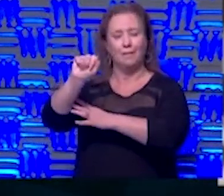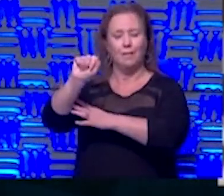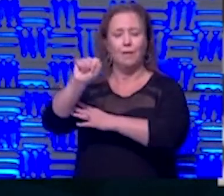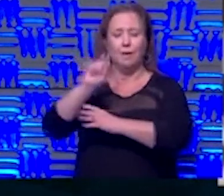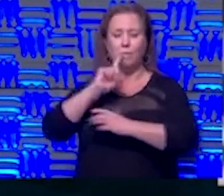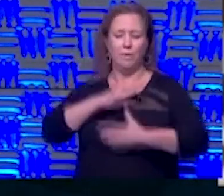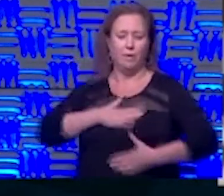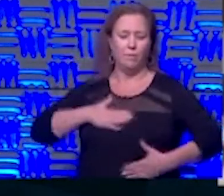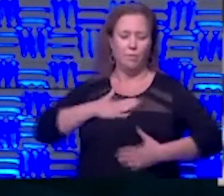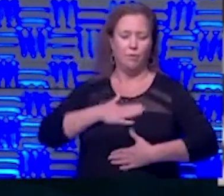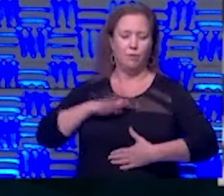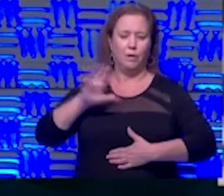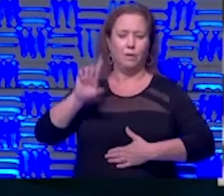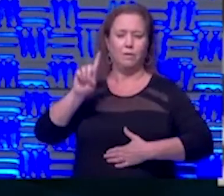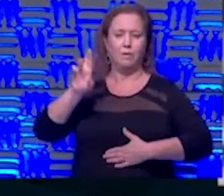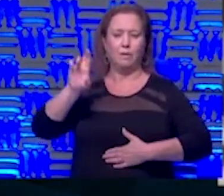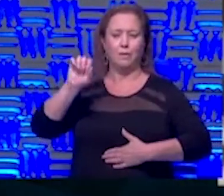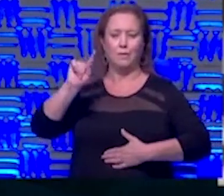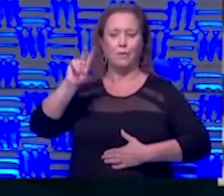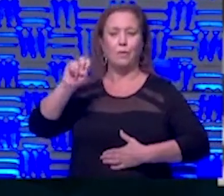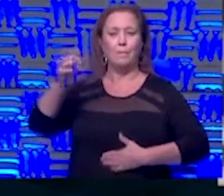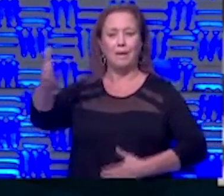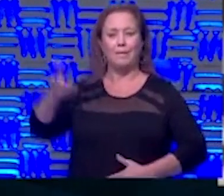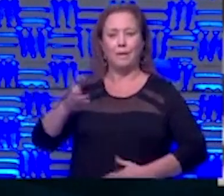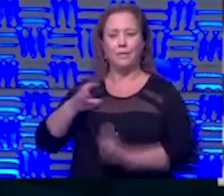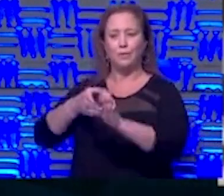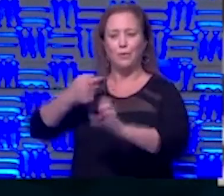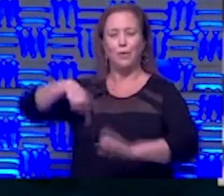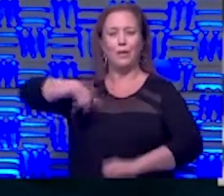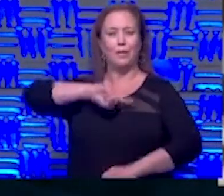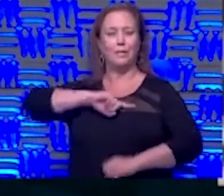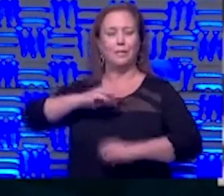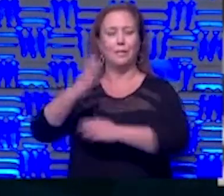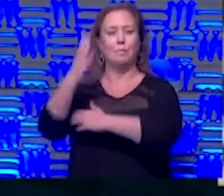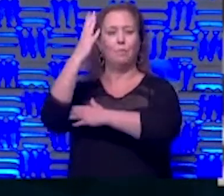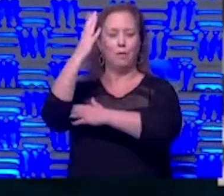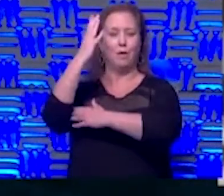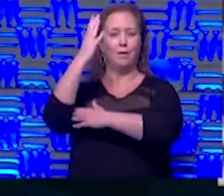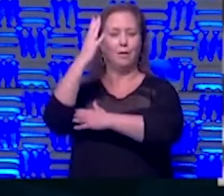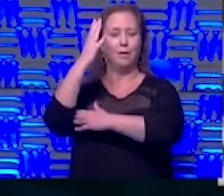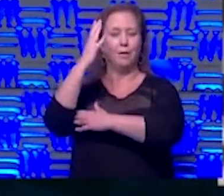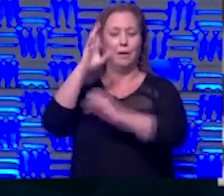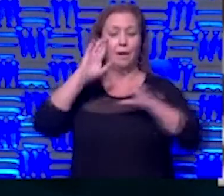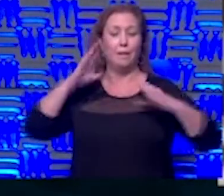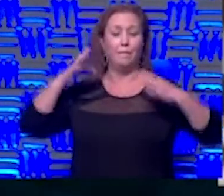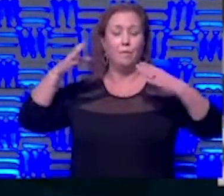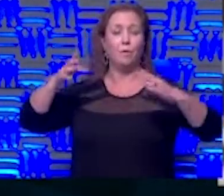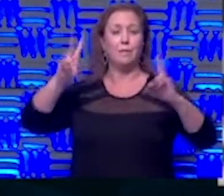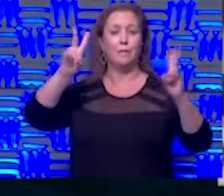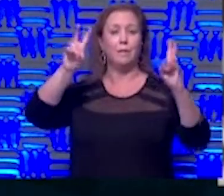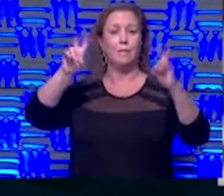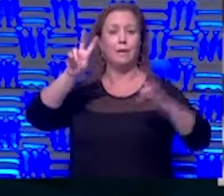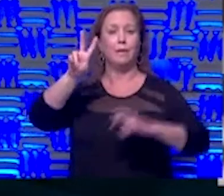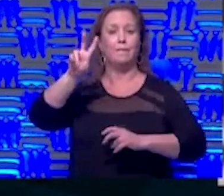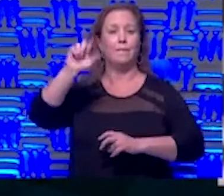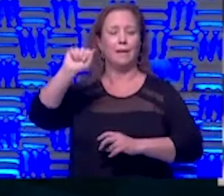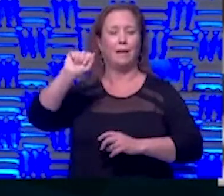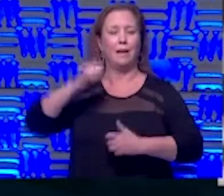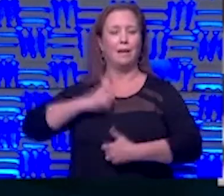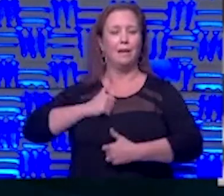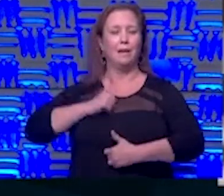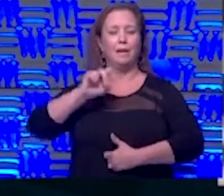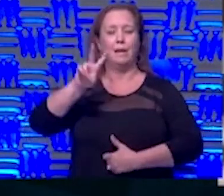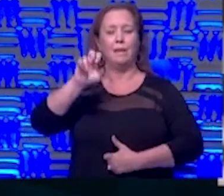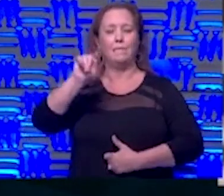much appreciate him accepting my invitation to join us this morning to have a bit of a focus on the topic of veterans and the Department of